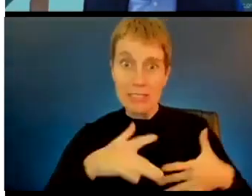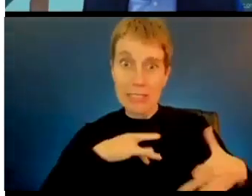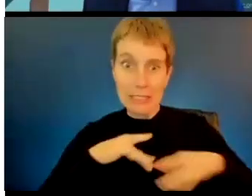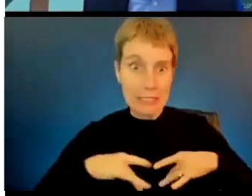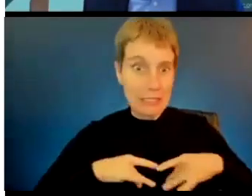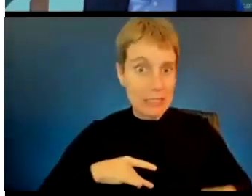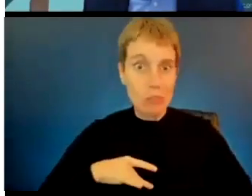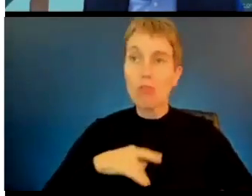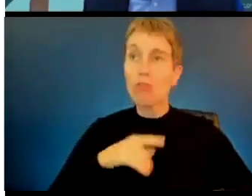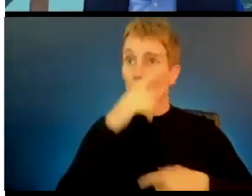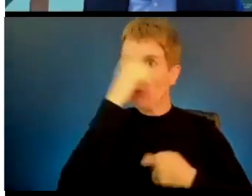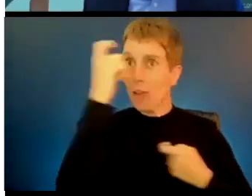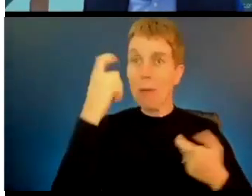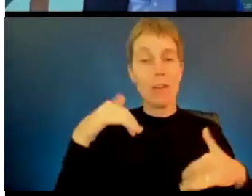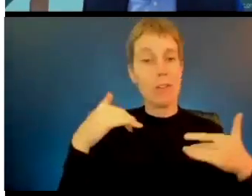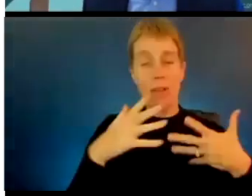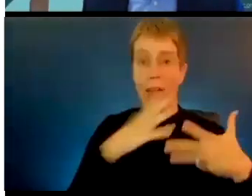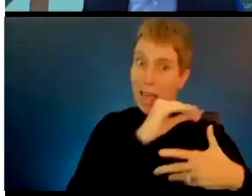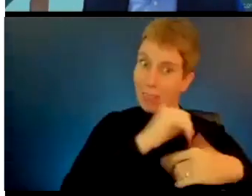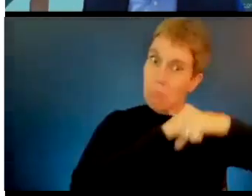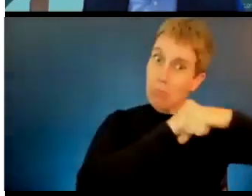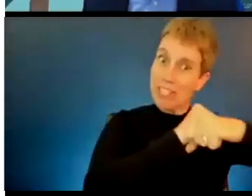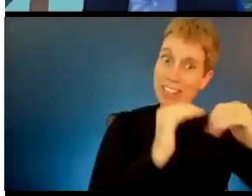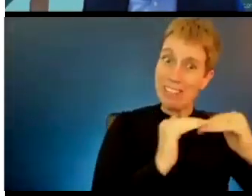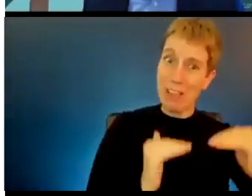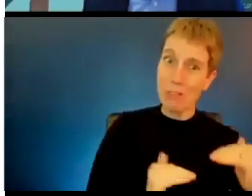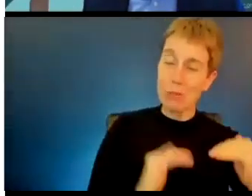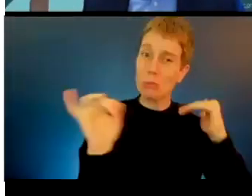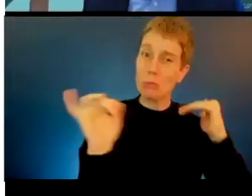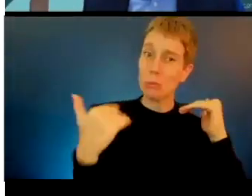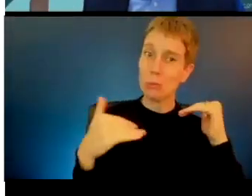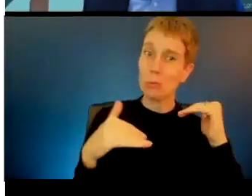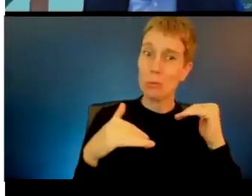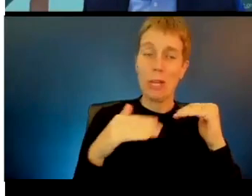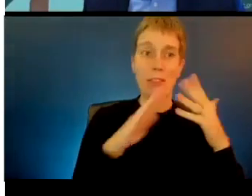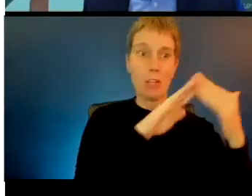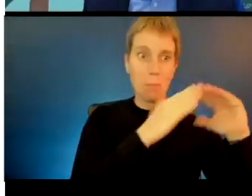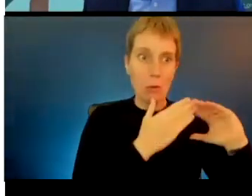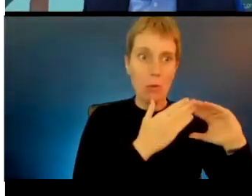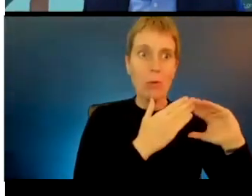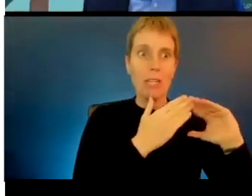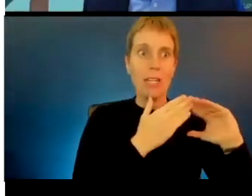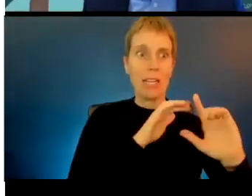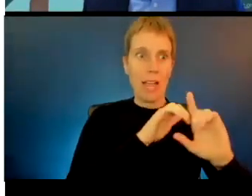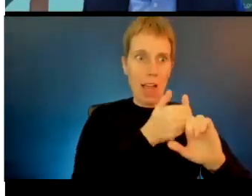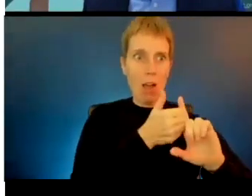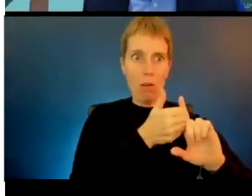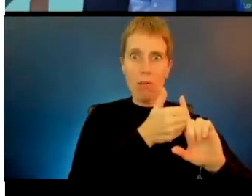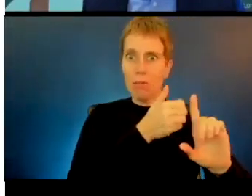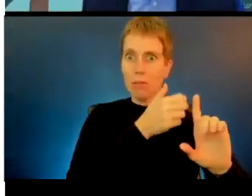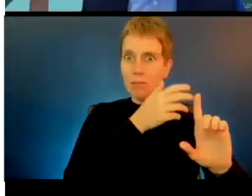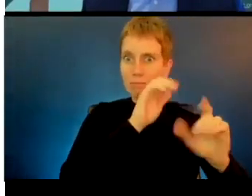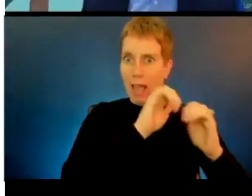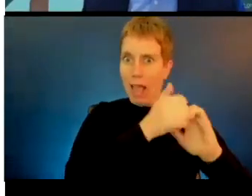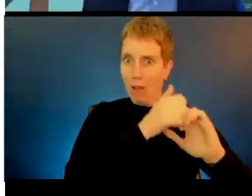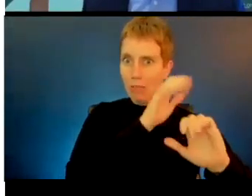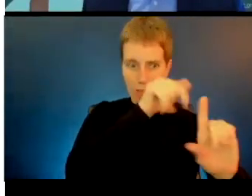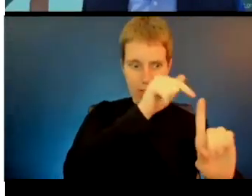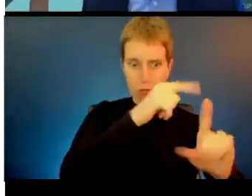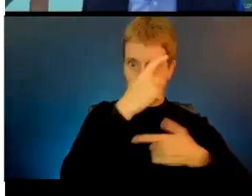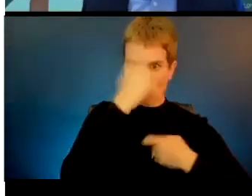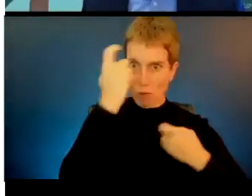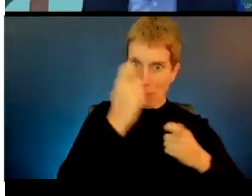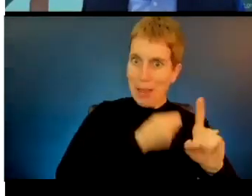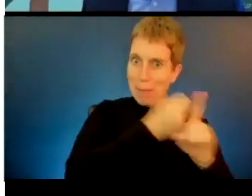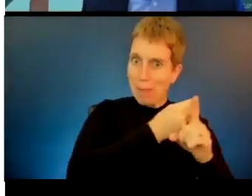level and also at the community level, and the various ways that trauma can impact individuals and communities. So thank you